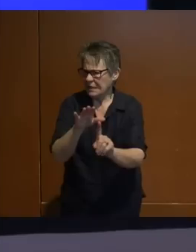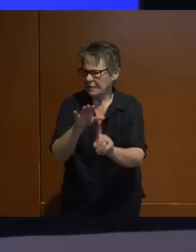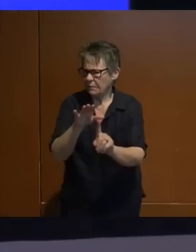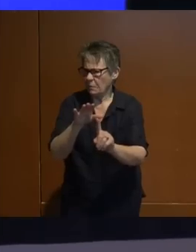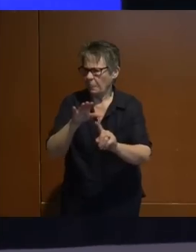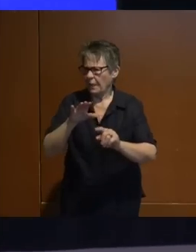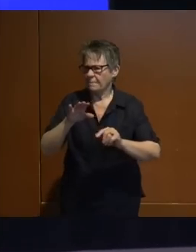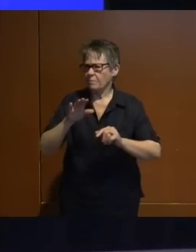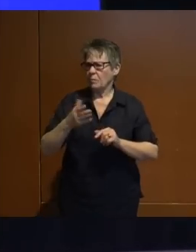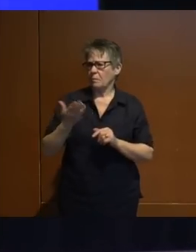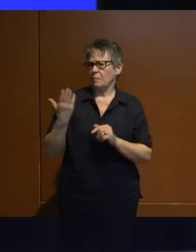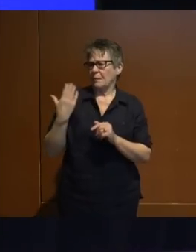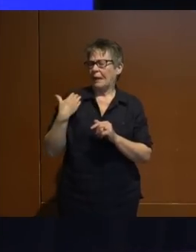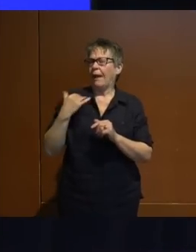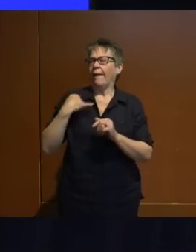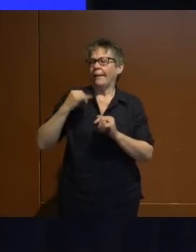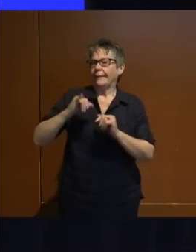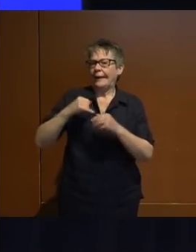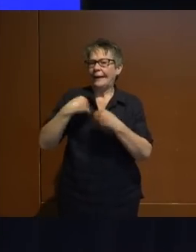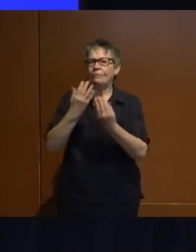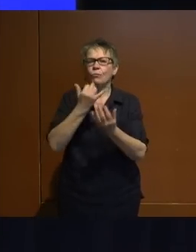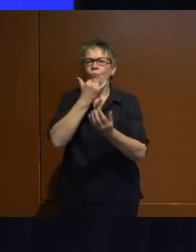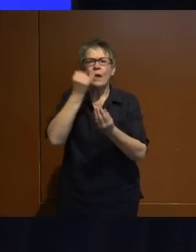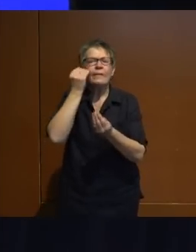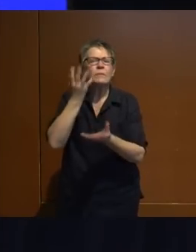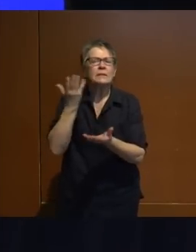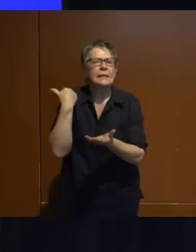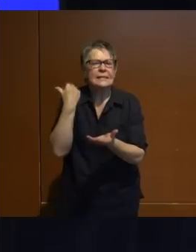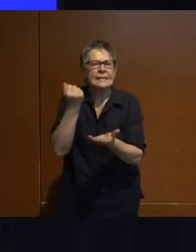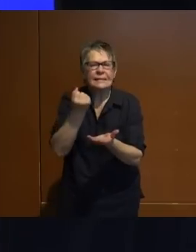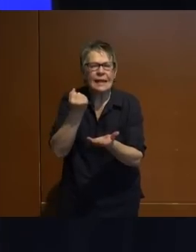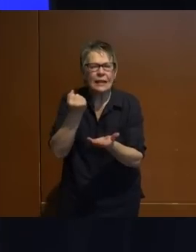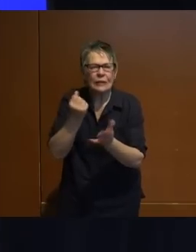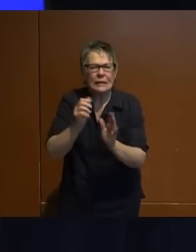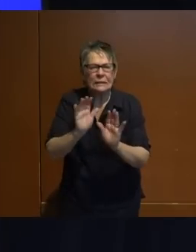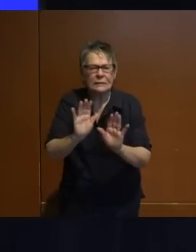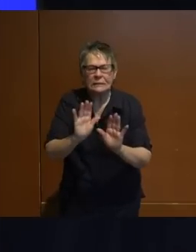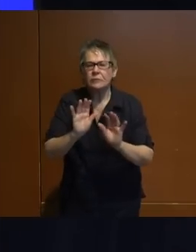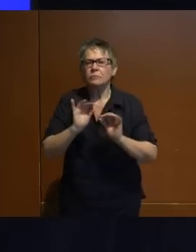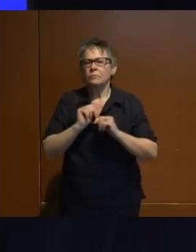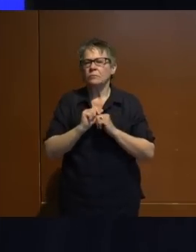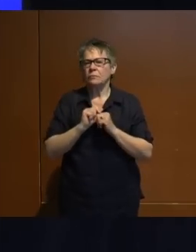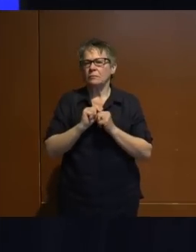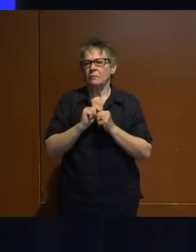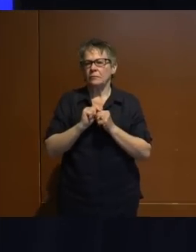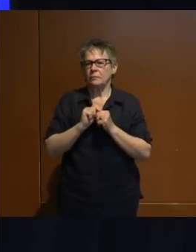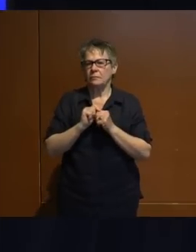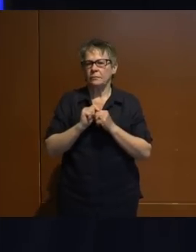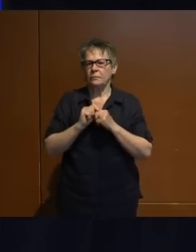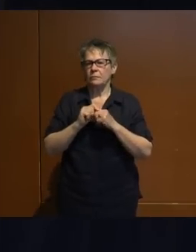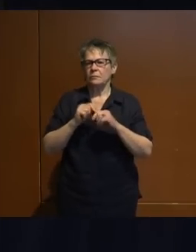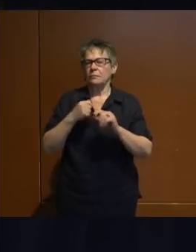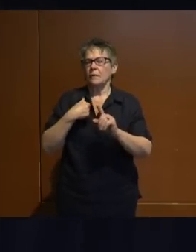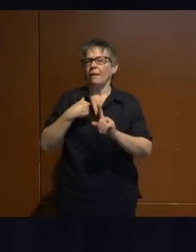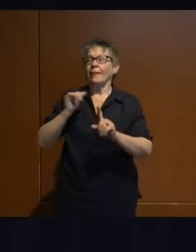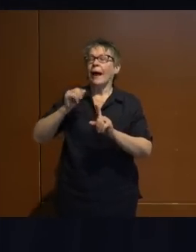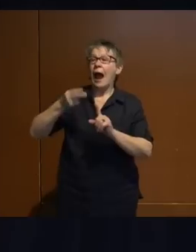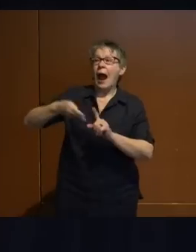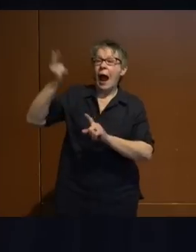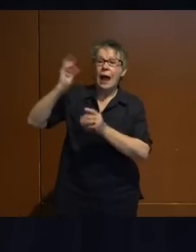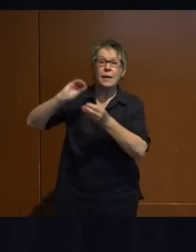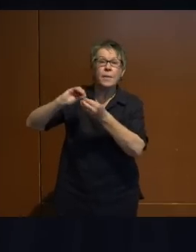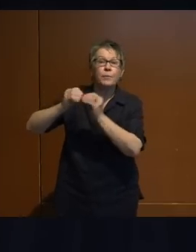had overstated the positive tests. There's actually 3 categories that we're providing now daily. And as of today,